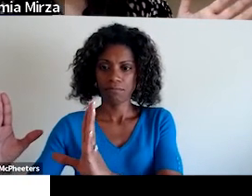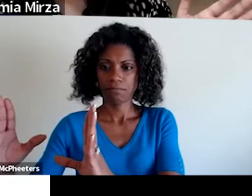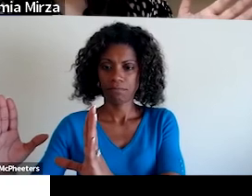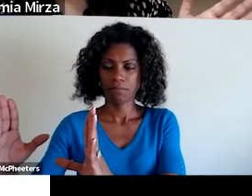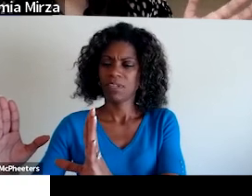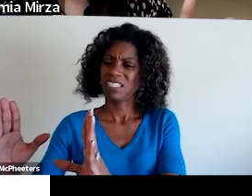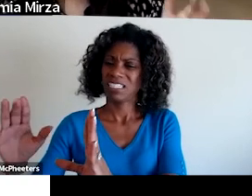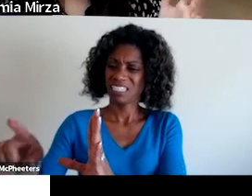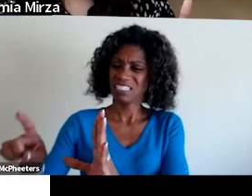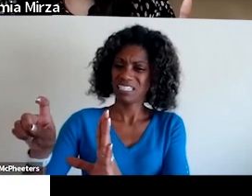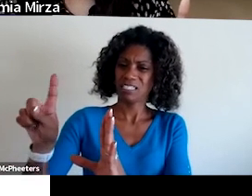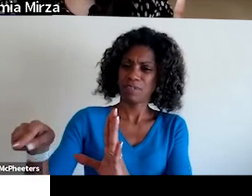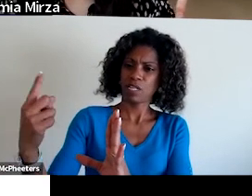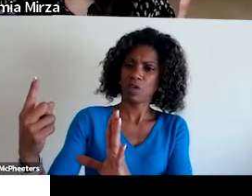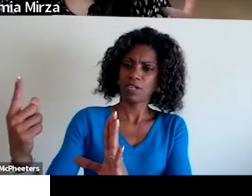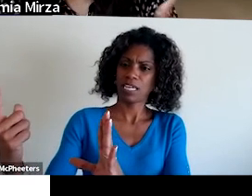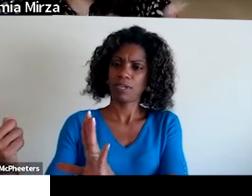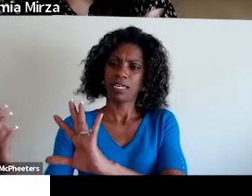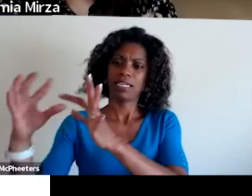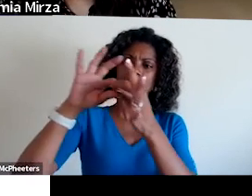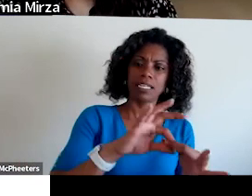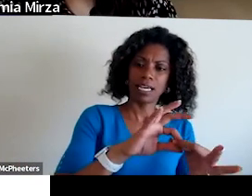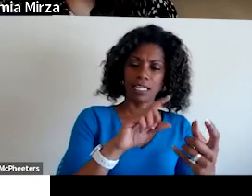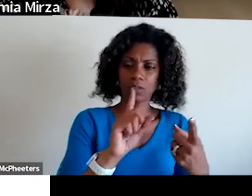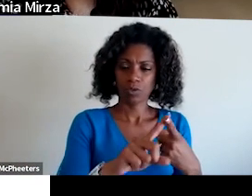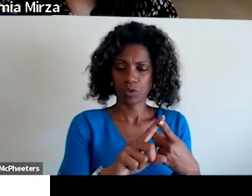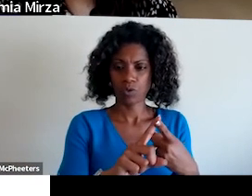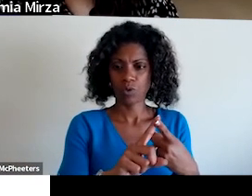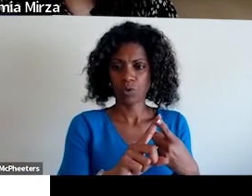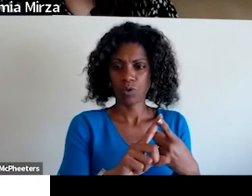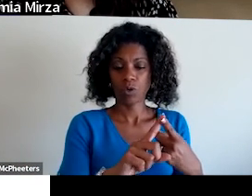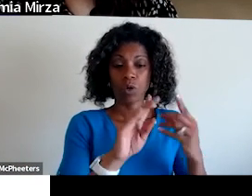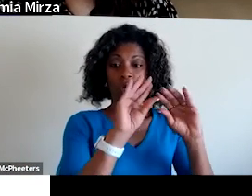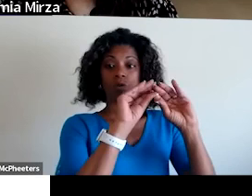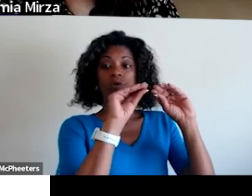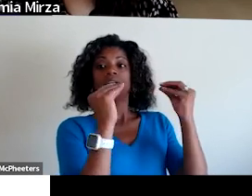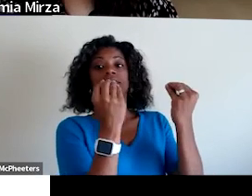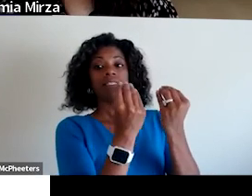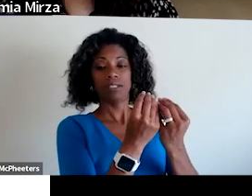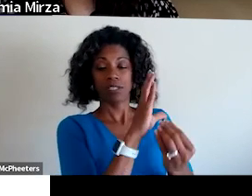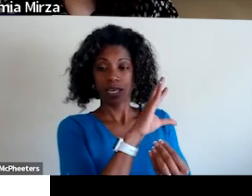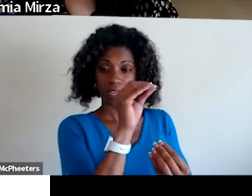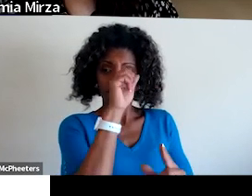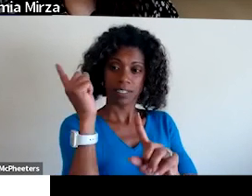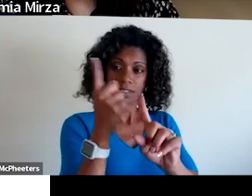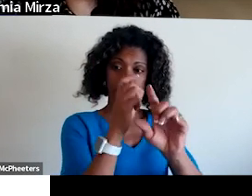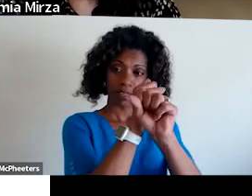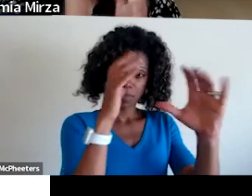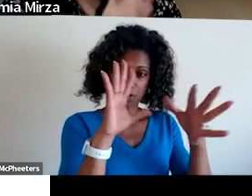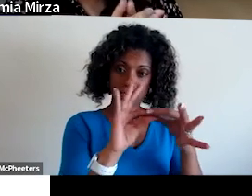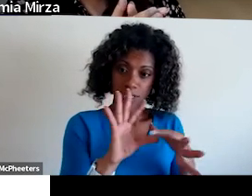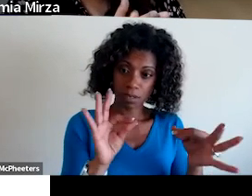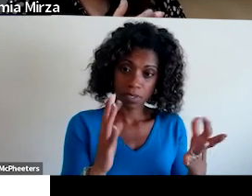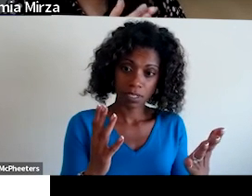evolve from that now, right? So the question is, do we need to build that into our organizational mission statements or not?